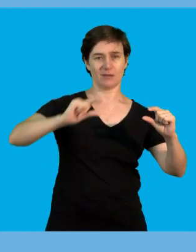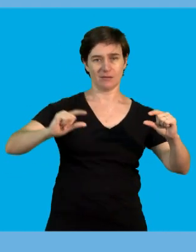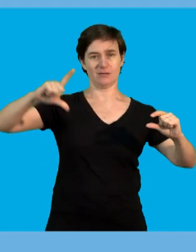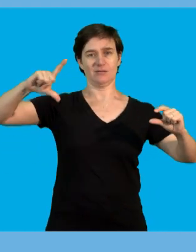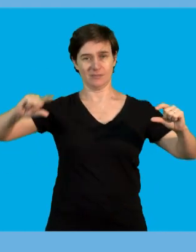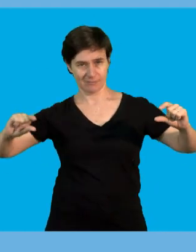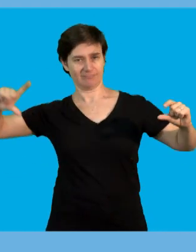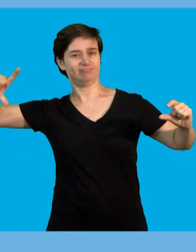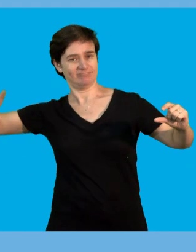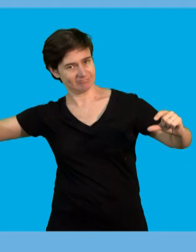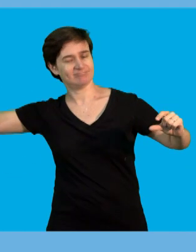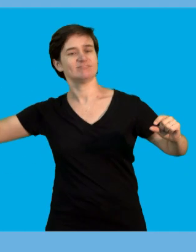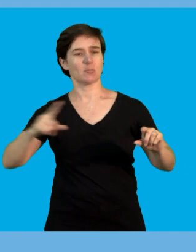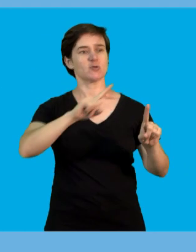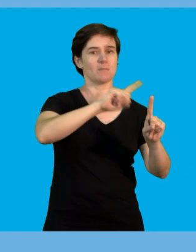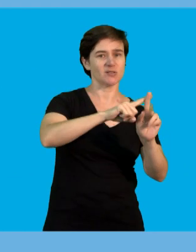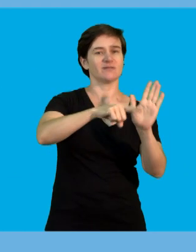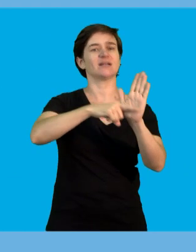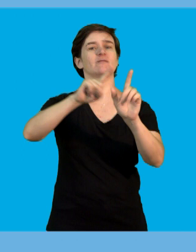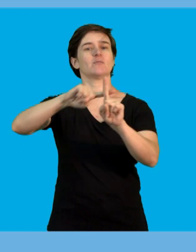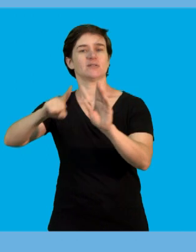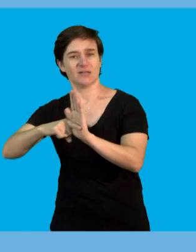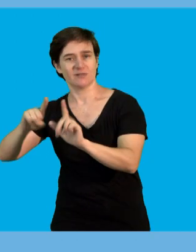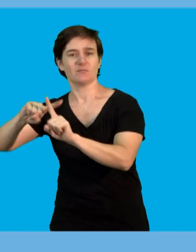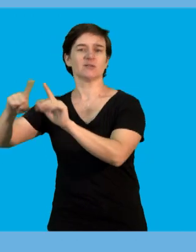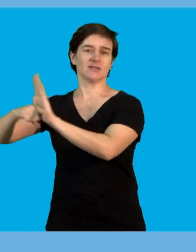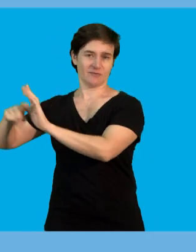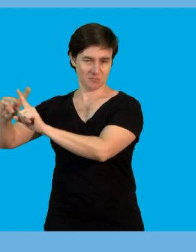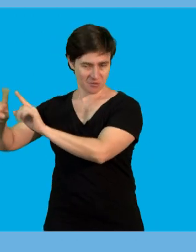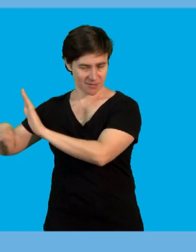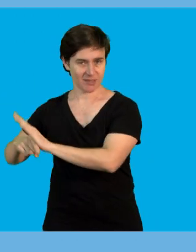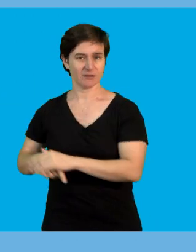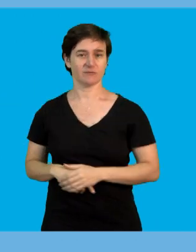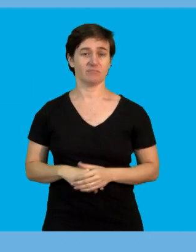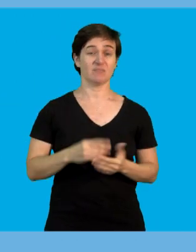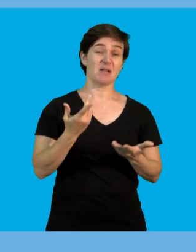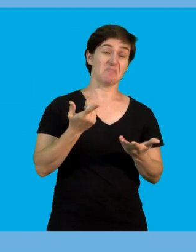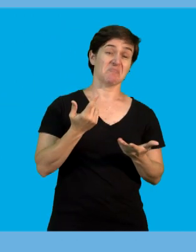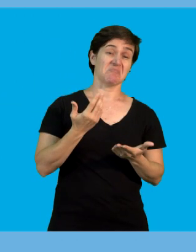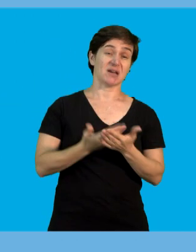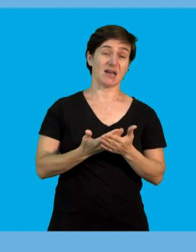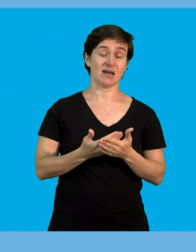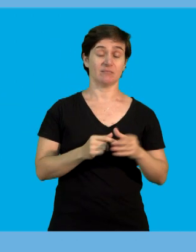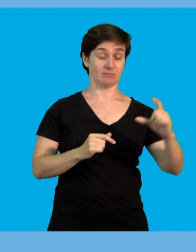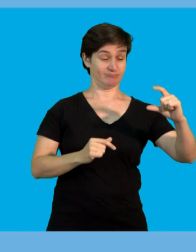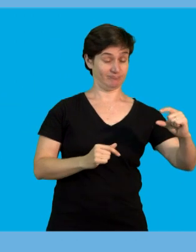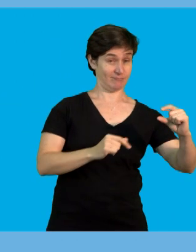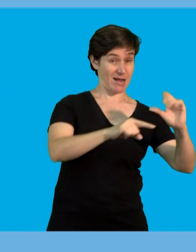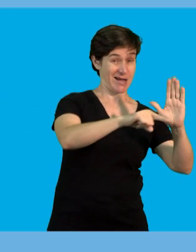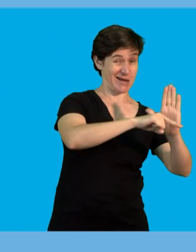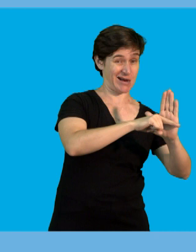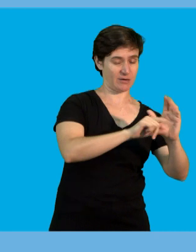of have a case whereby we have a negative cell, we have a negative cell or a negative